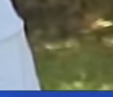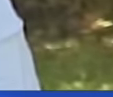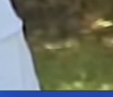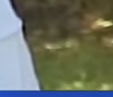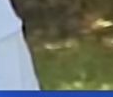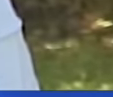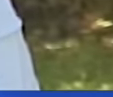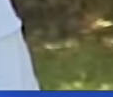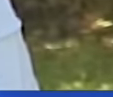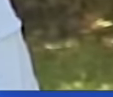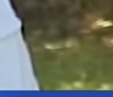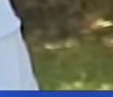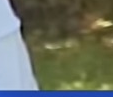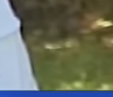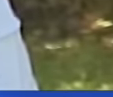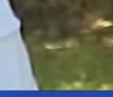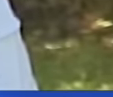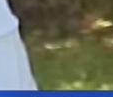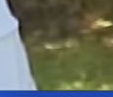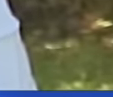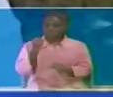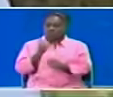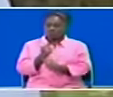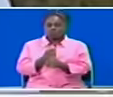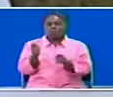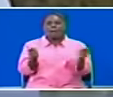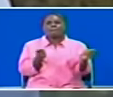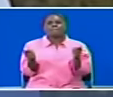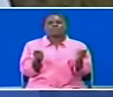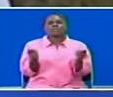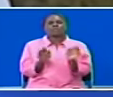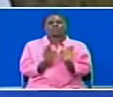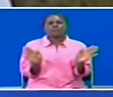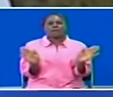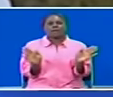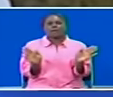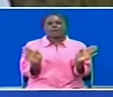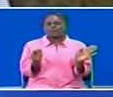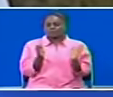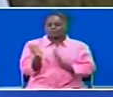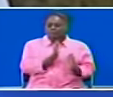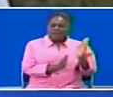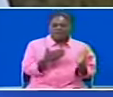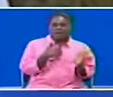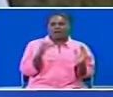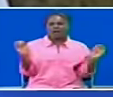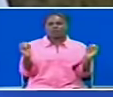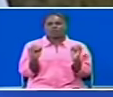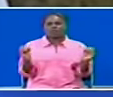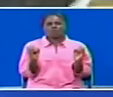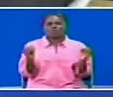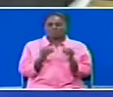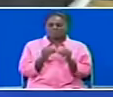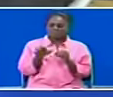media for him to say whatever he knows. He only dealt with the administration. He was not in any strategy meetings